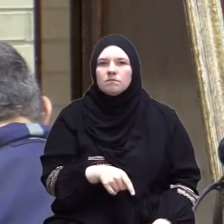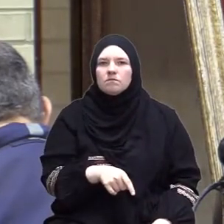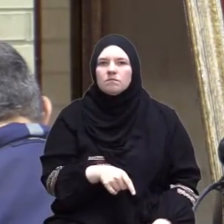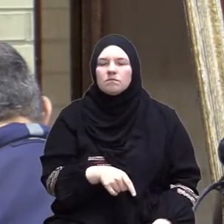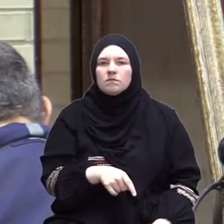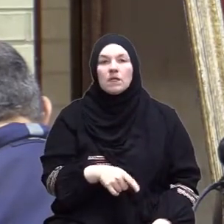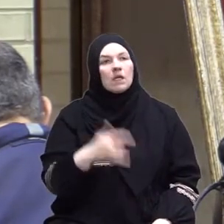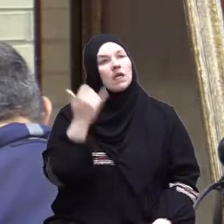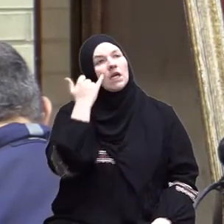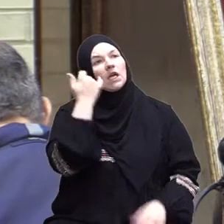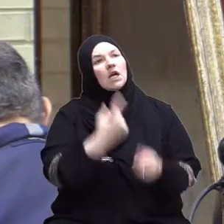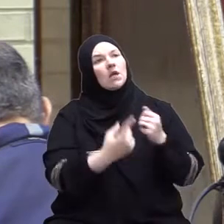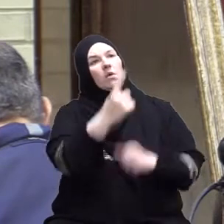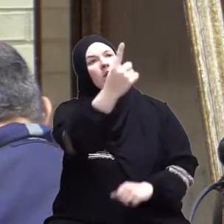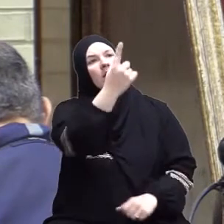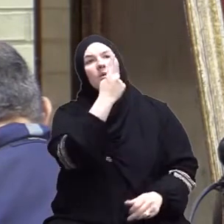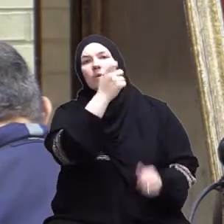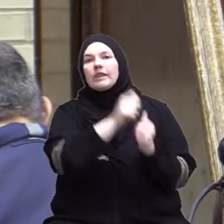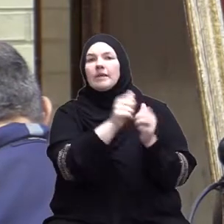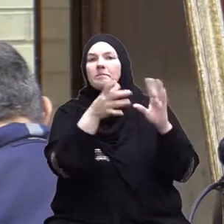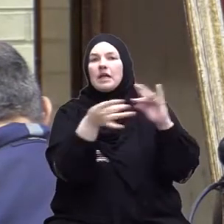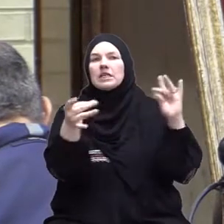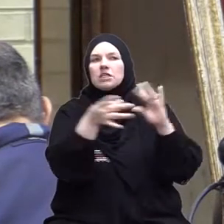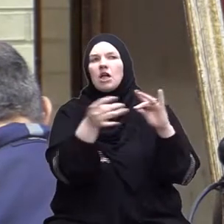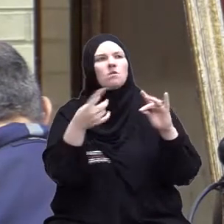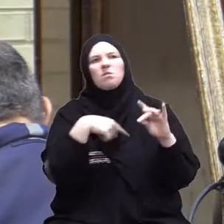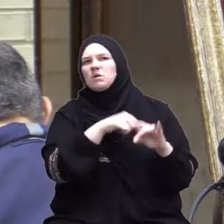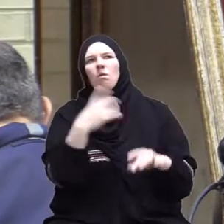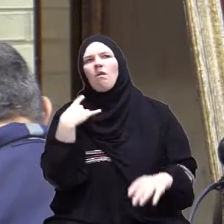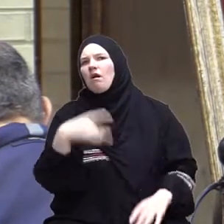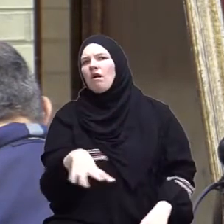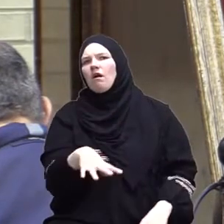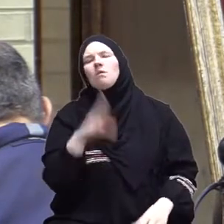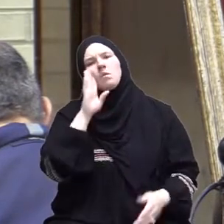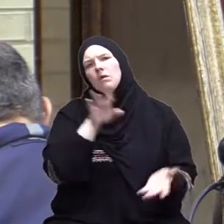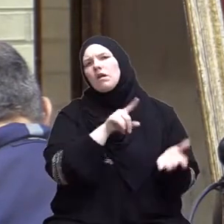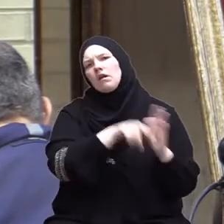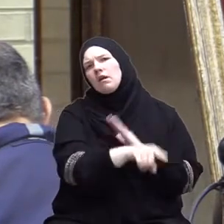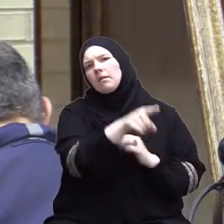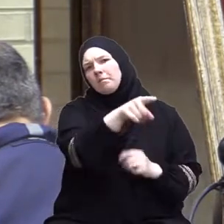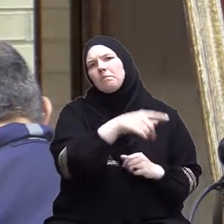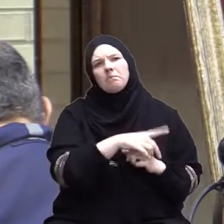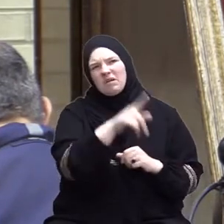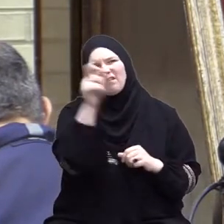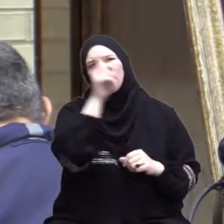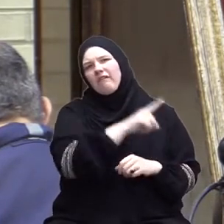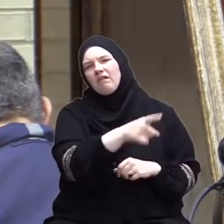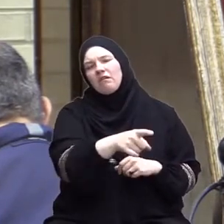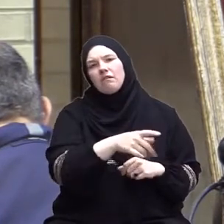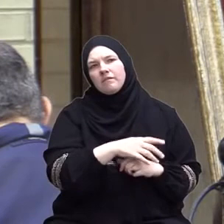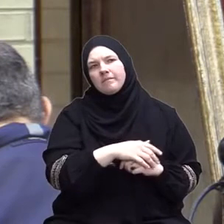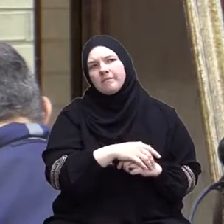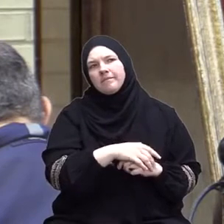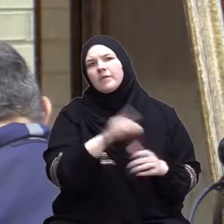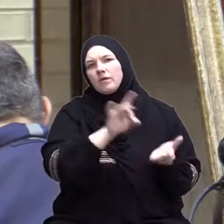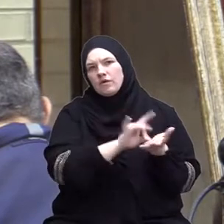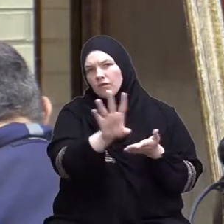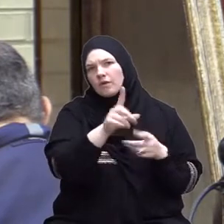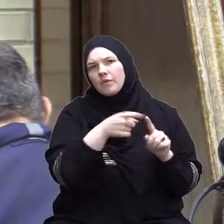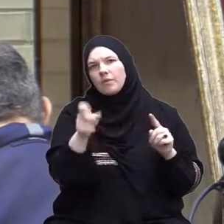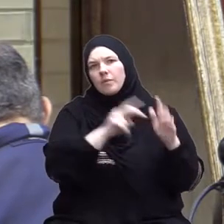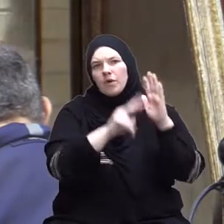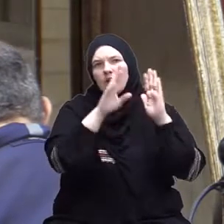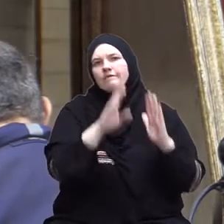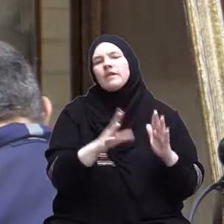saying, if anyone comes with a message that we reject, we will kill him. So they get rid of the prophet and